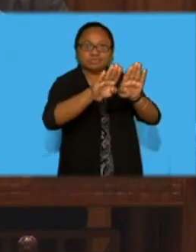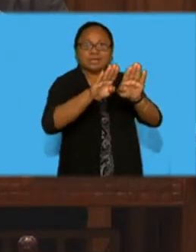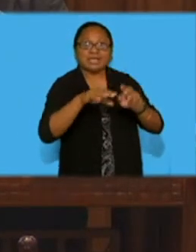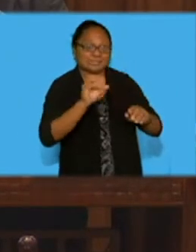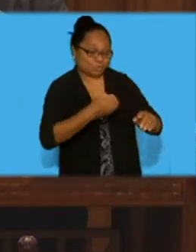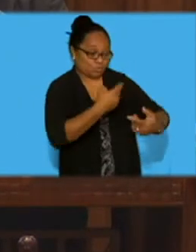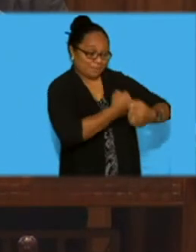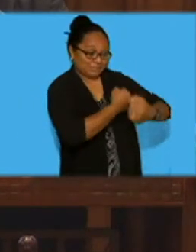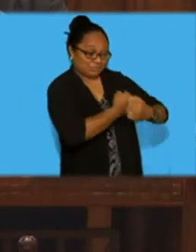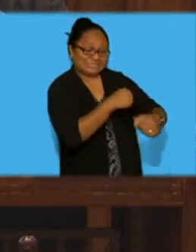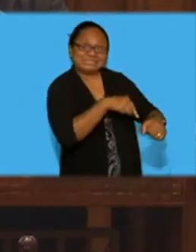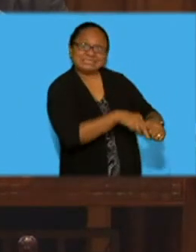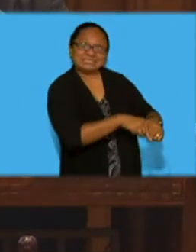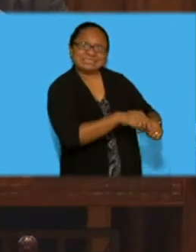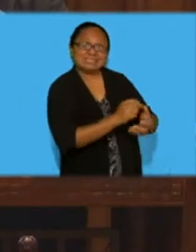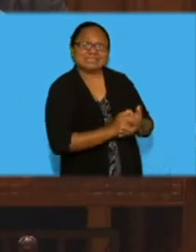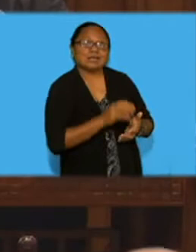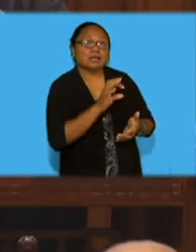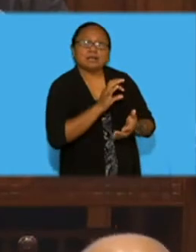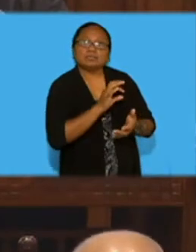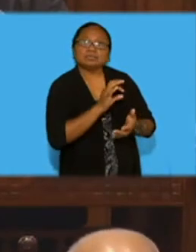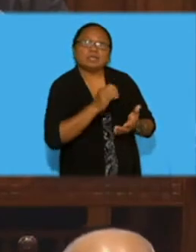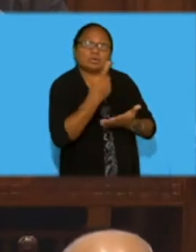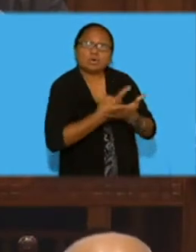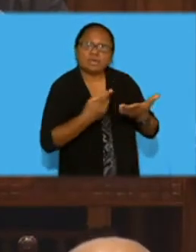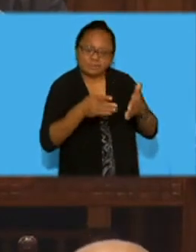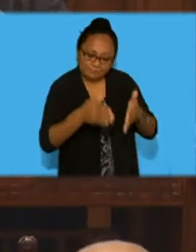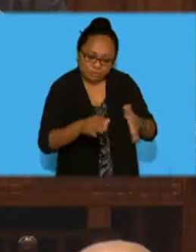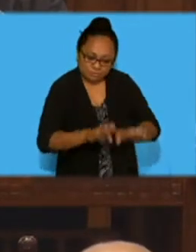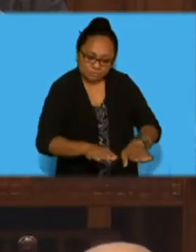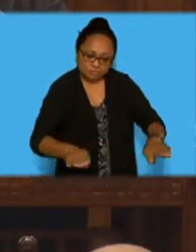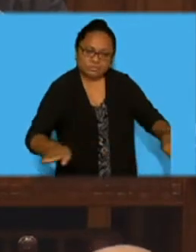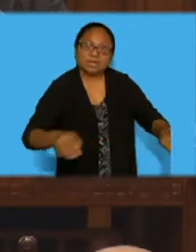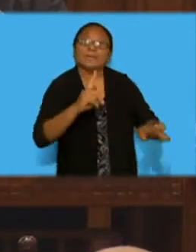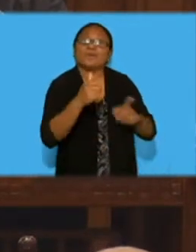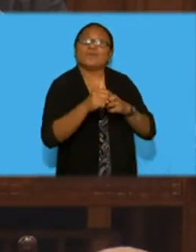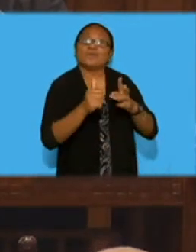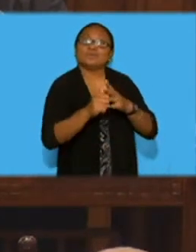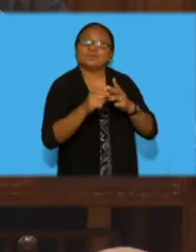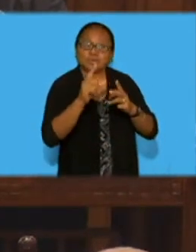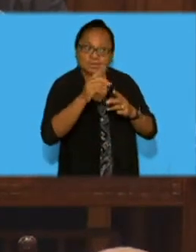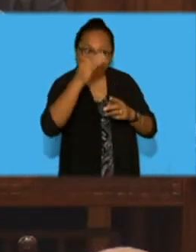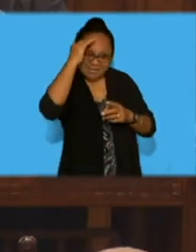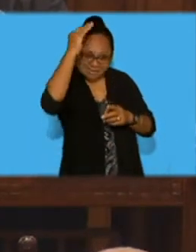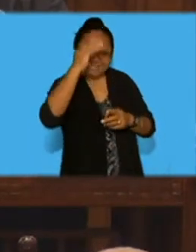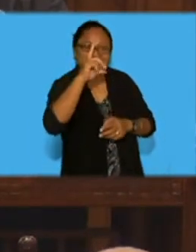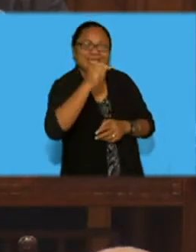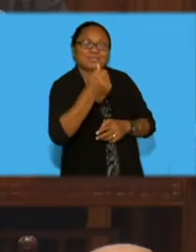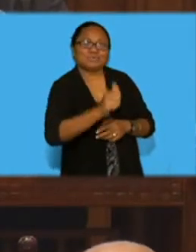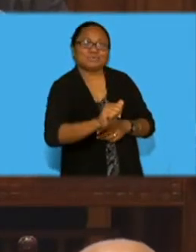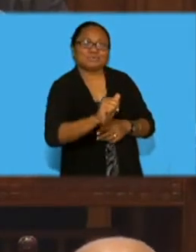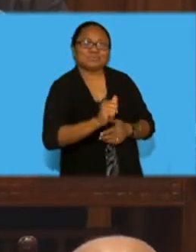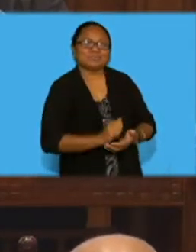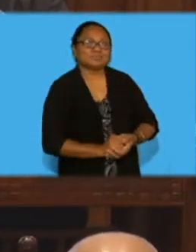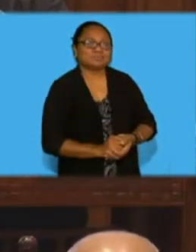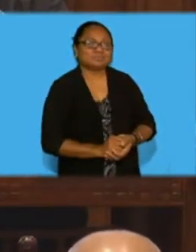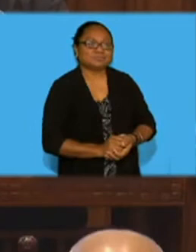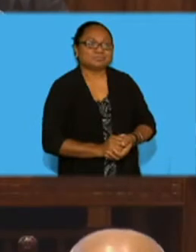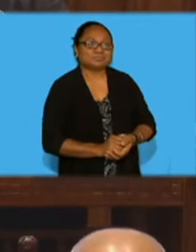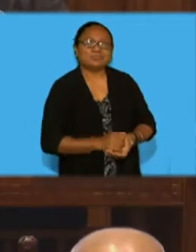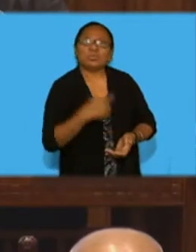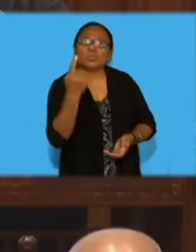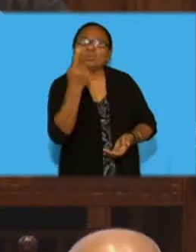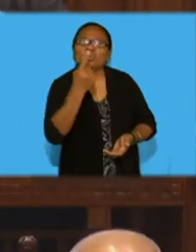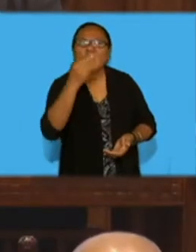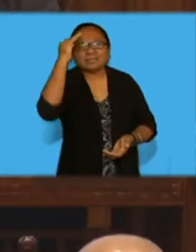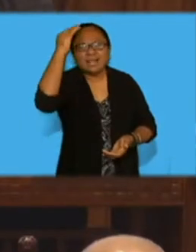not only for the little children, it can be also used by adults who have a visual